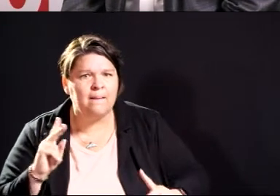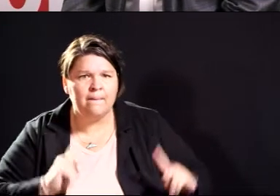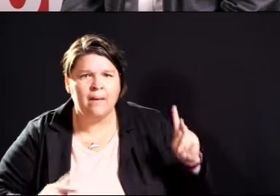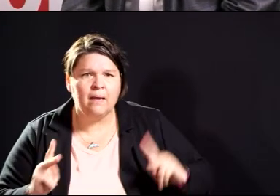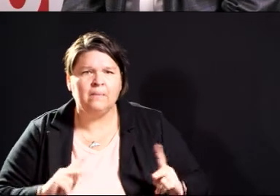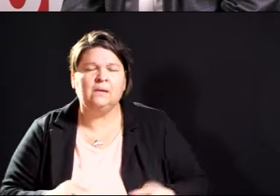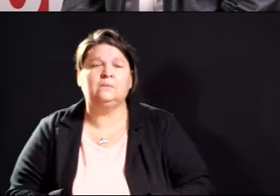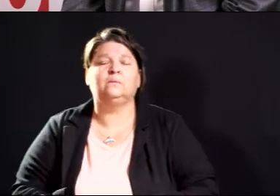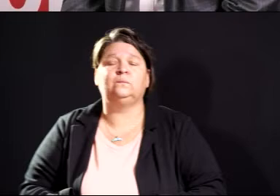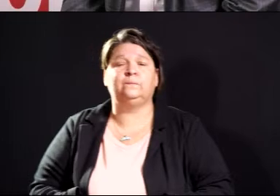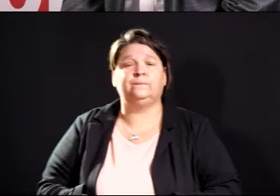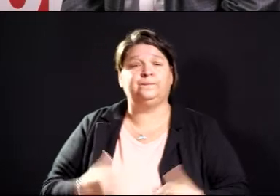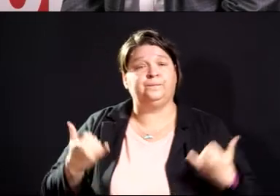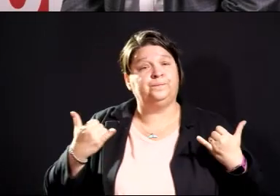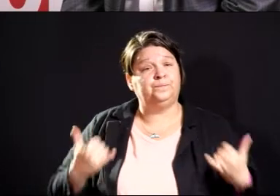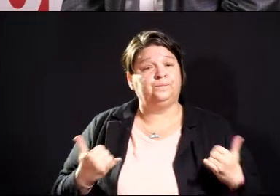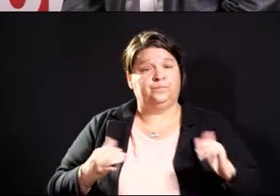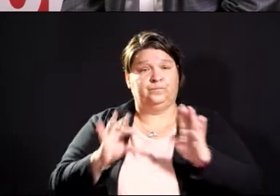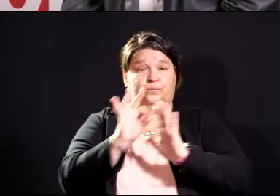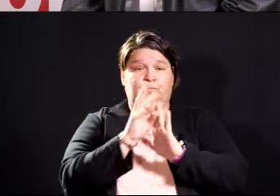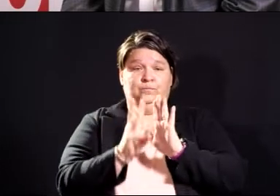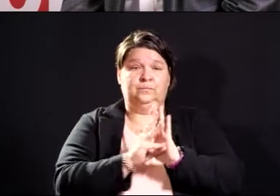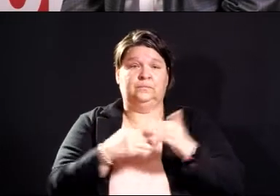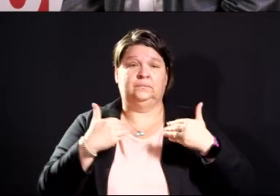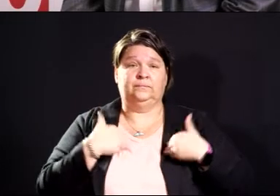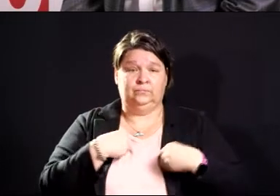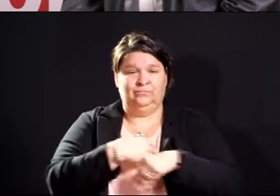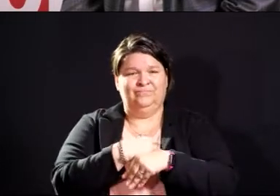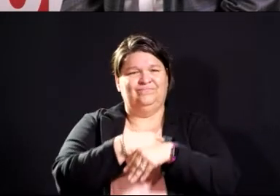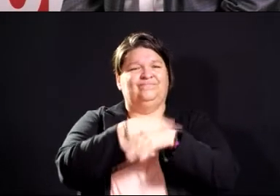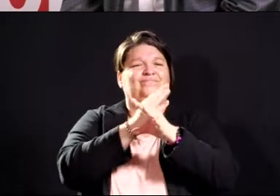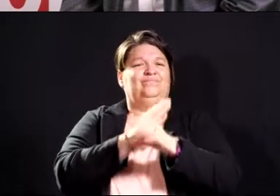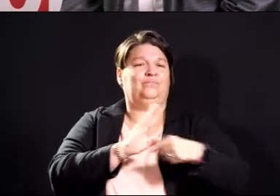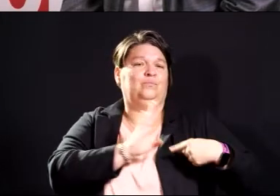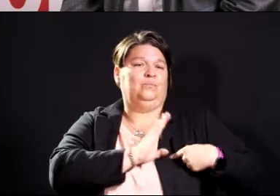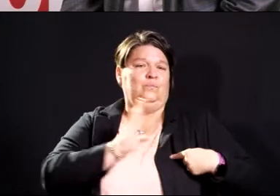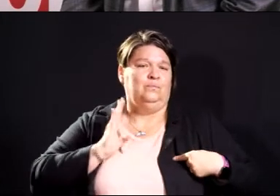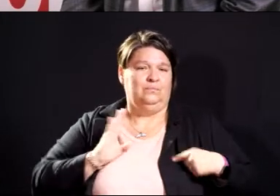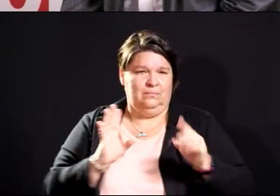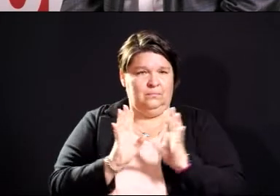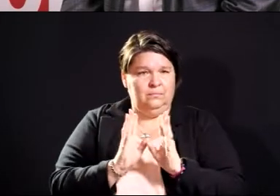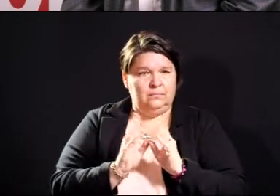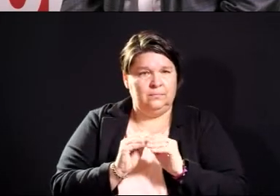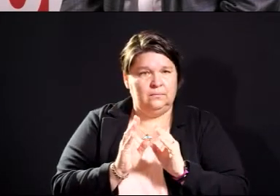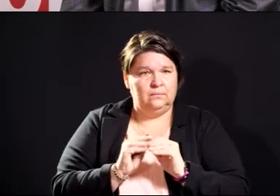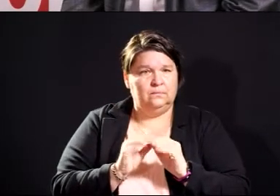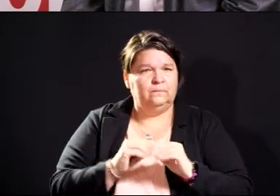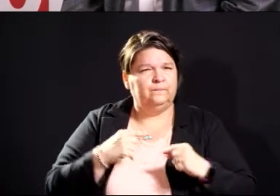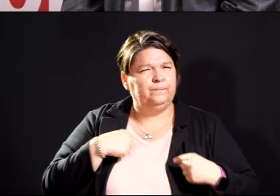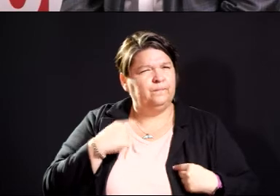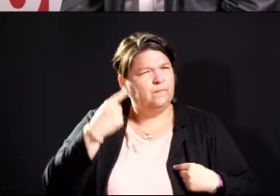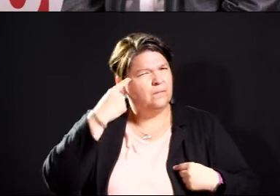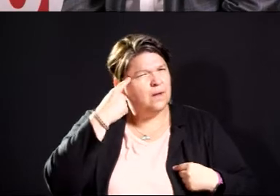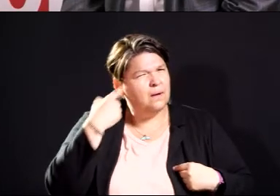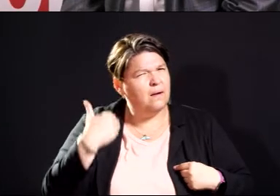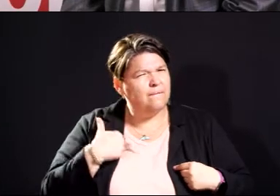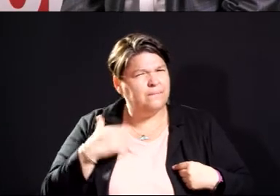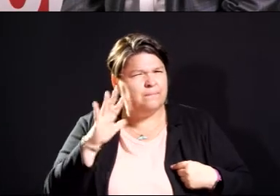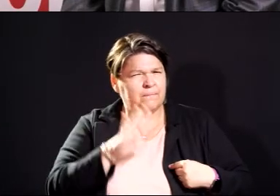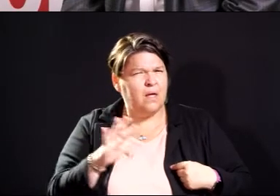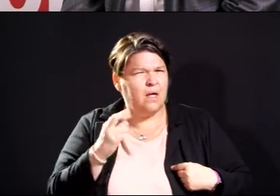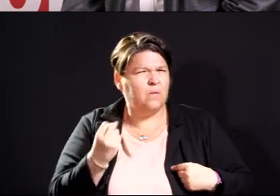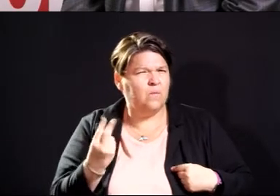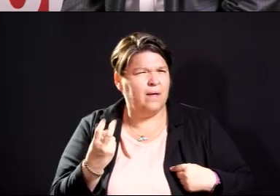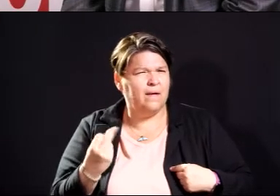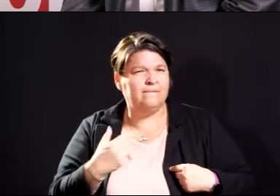meeting today, and the board met virtually. It was interesting. We probably had the board's 12 members now. Correct. 12, yeah. And